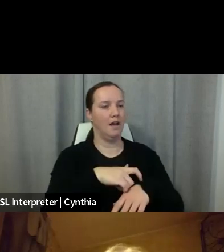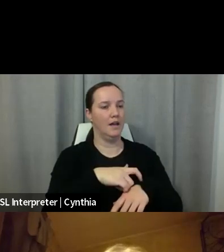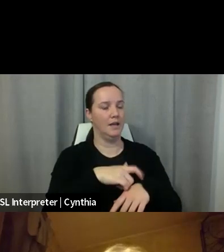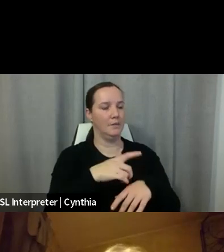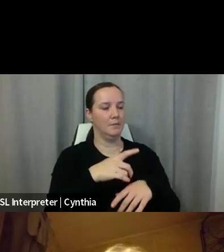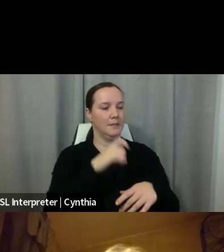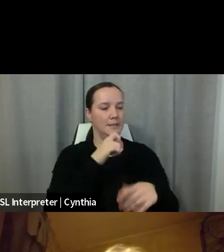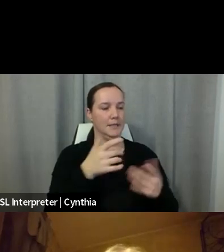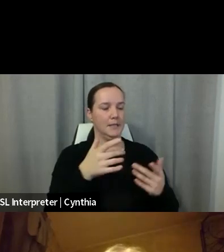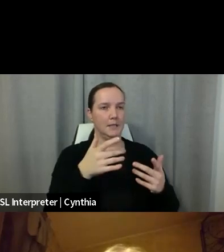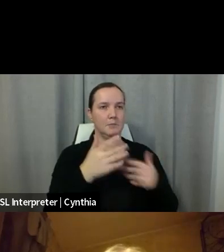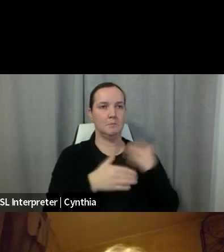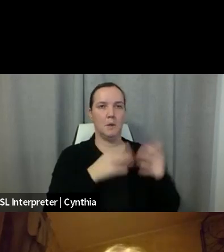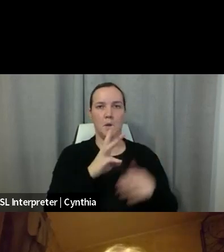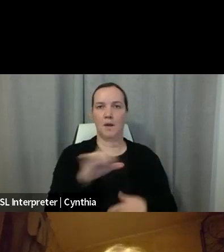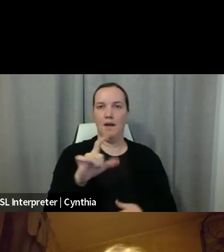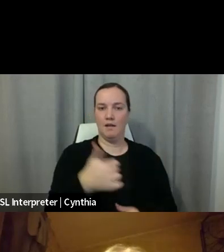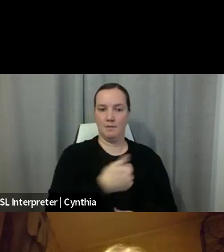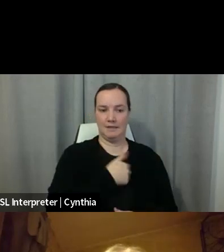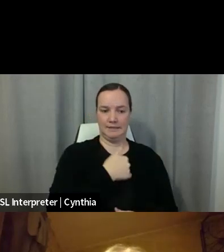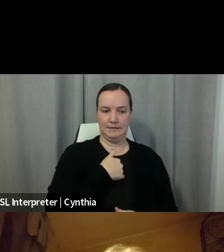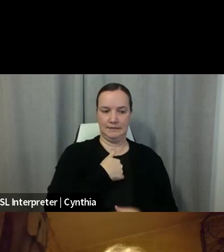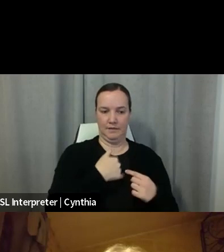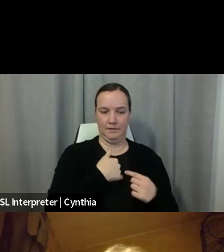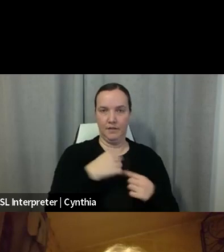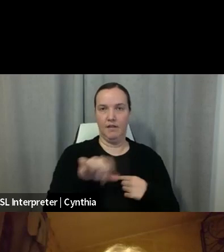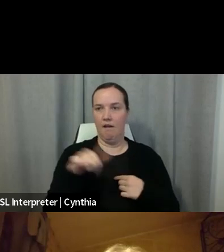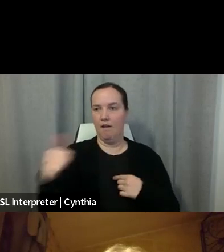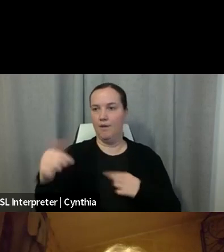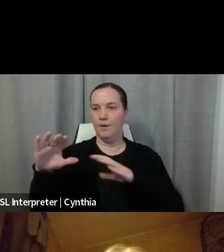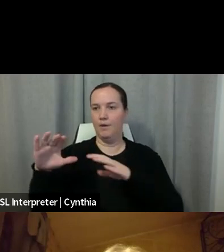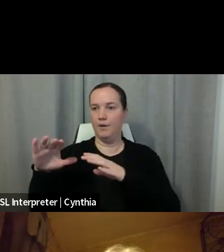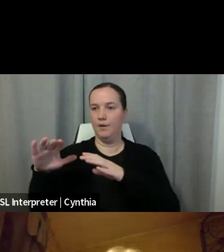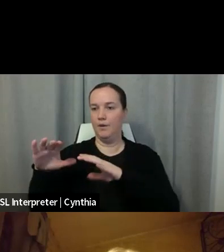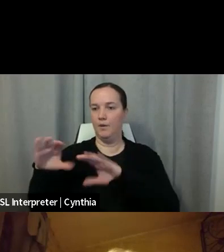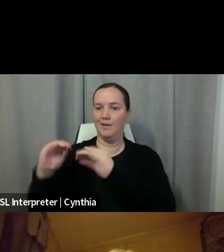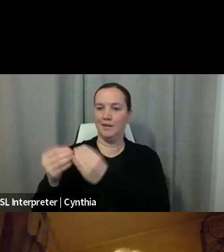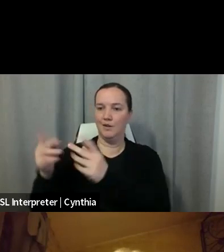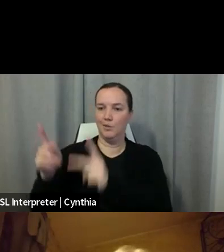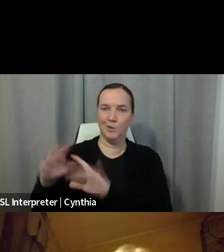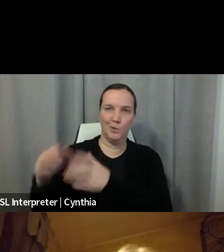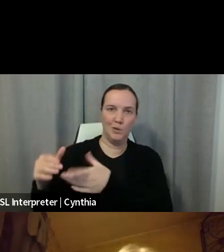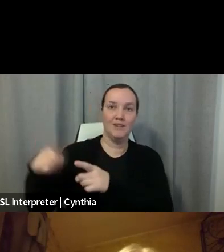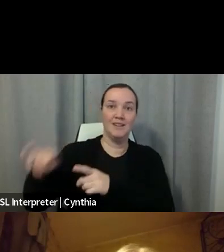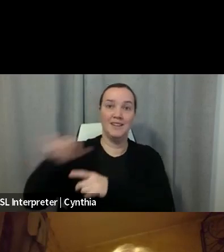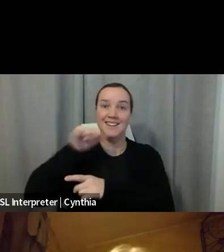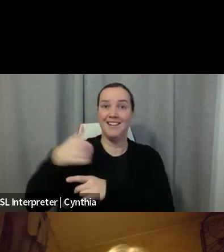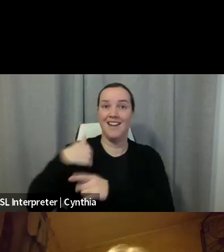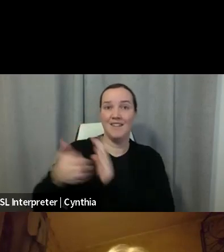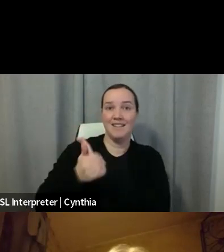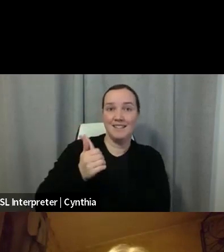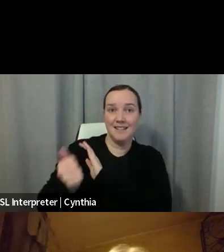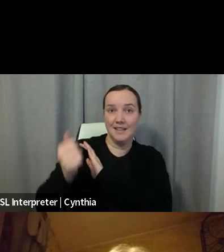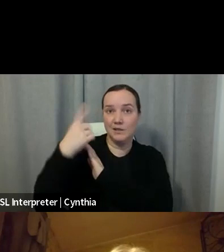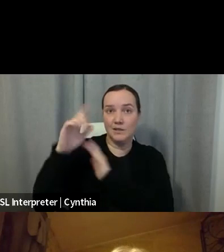when both myself and the other either group or organization or person didn't have the skills to take